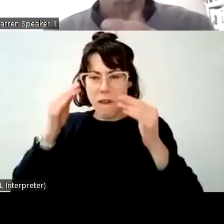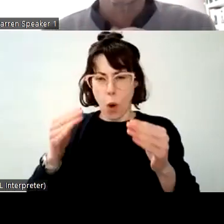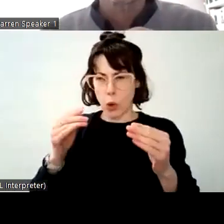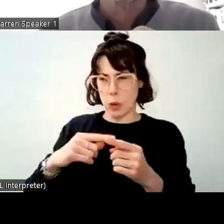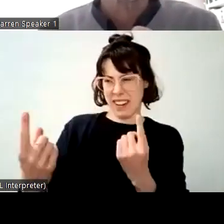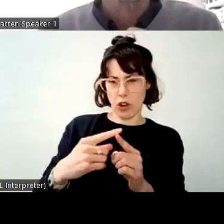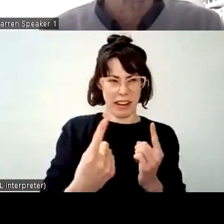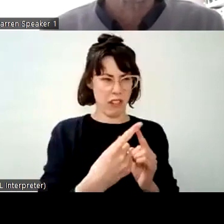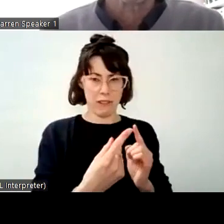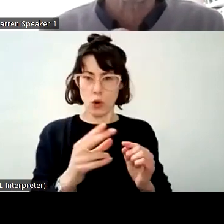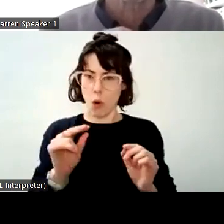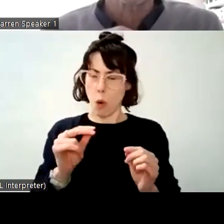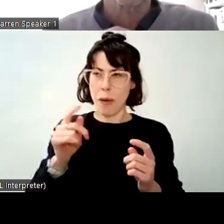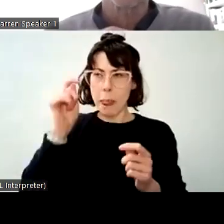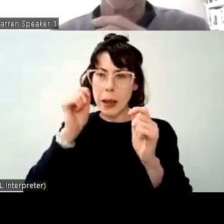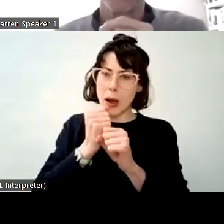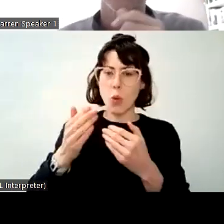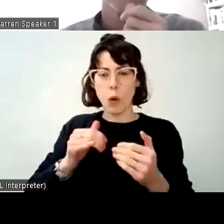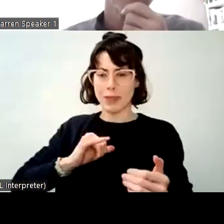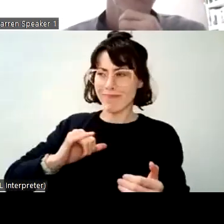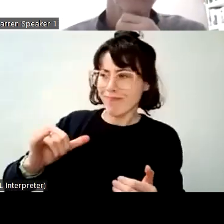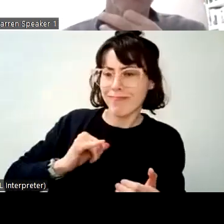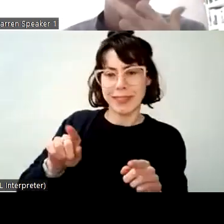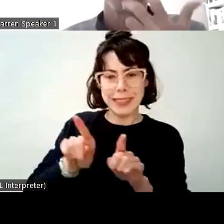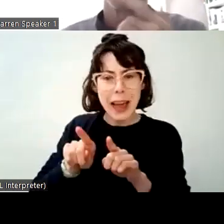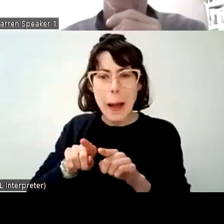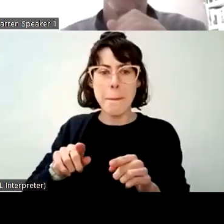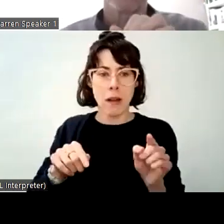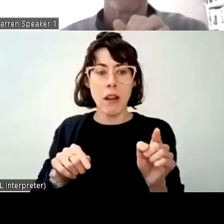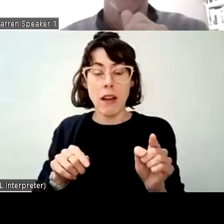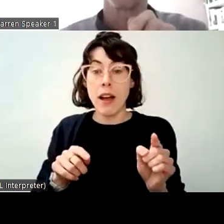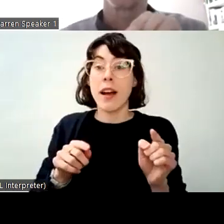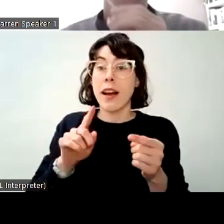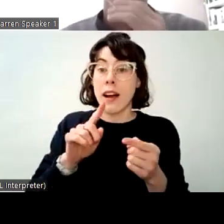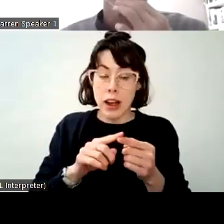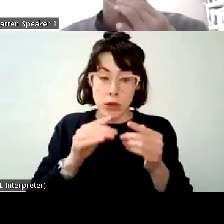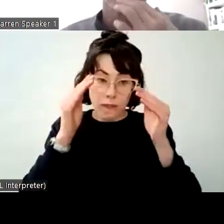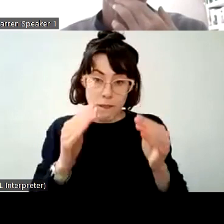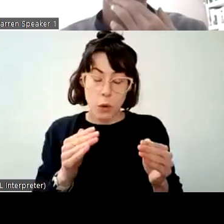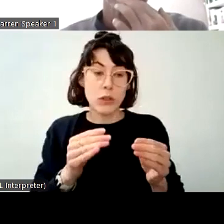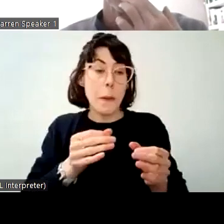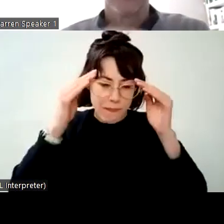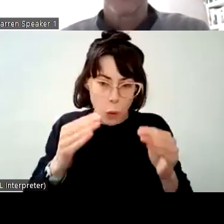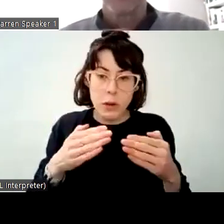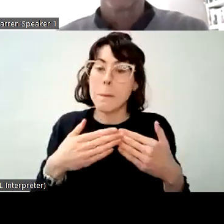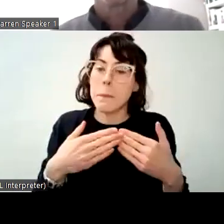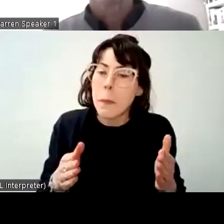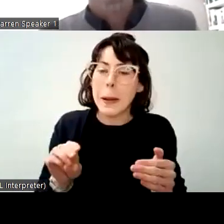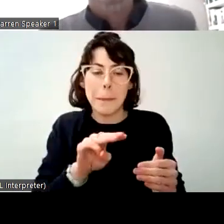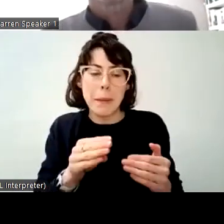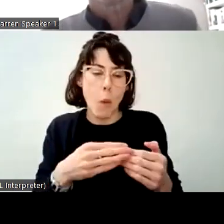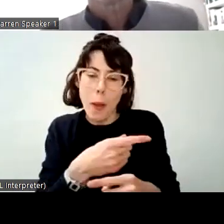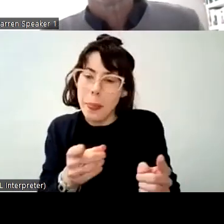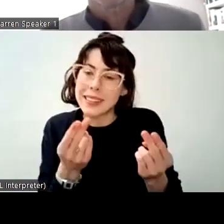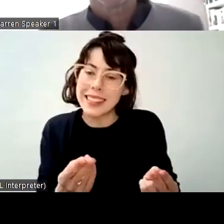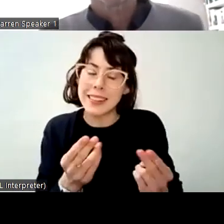our institutions, political institutions in particular, to make them much more people-centered and future-orientated. The EEA,